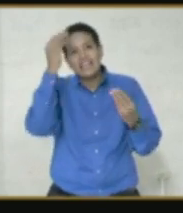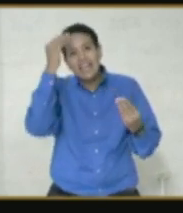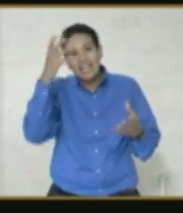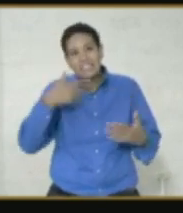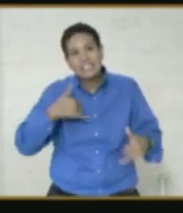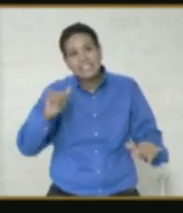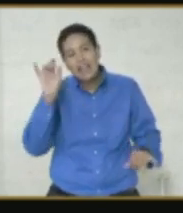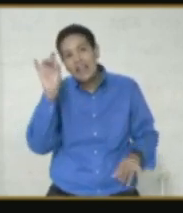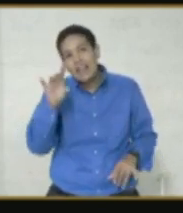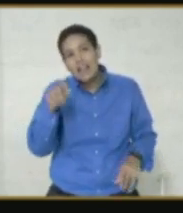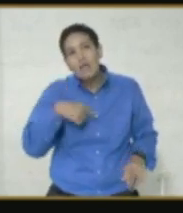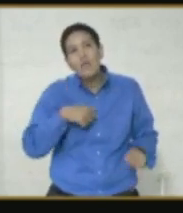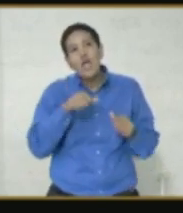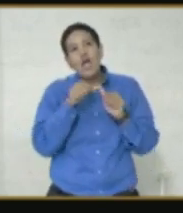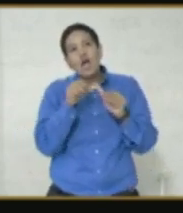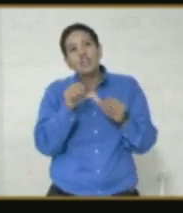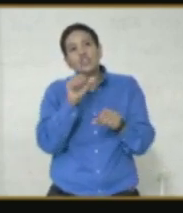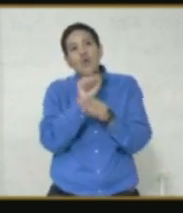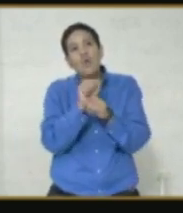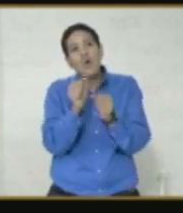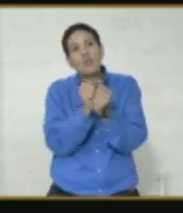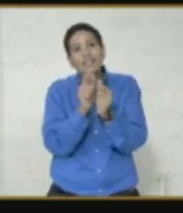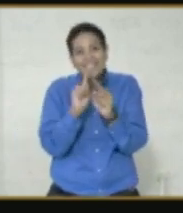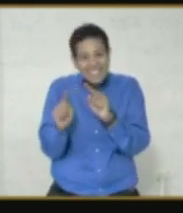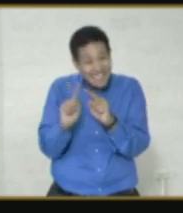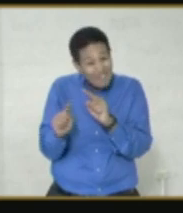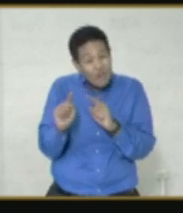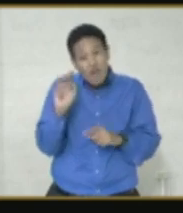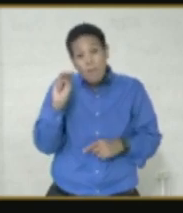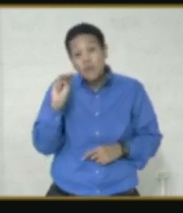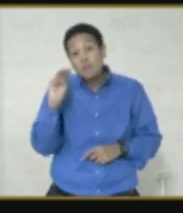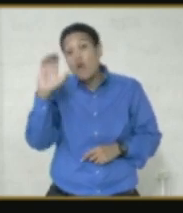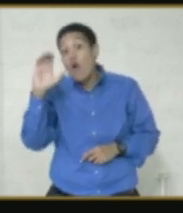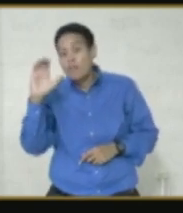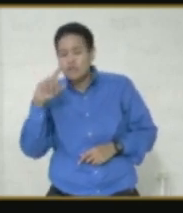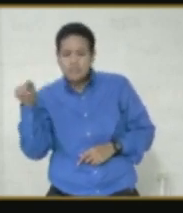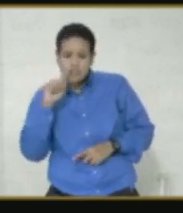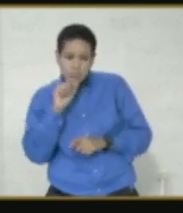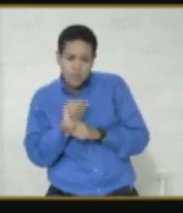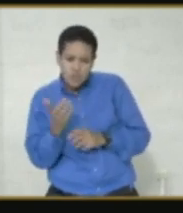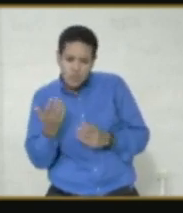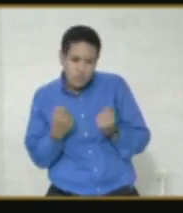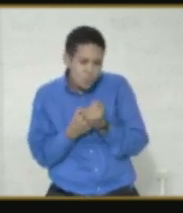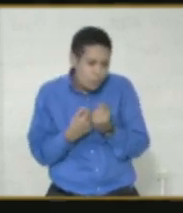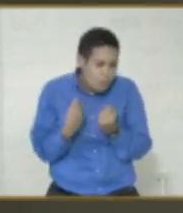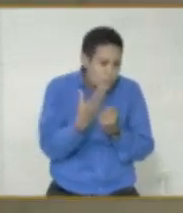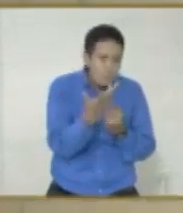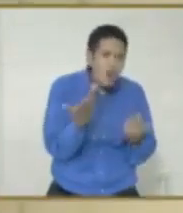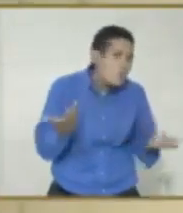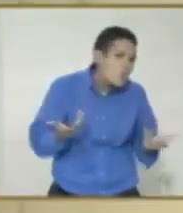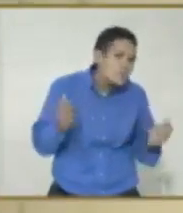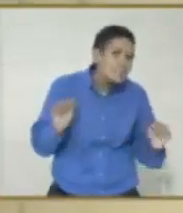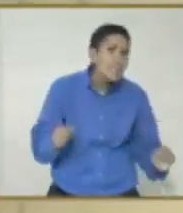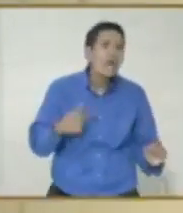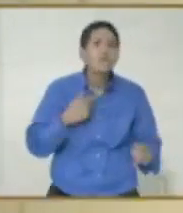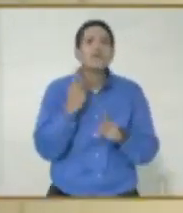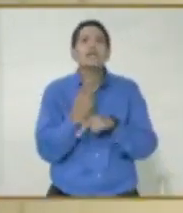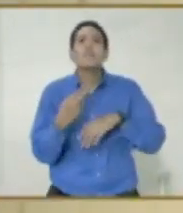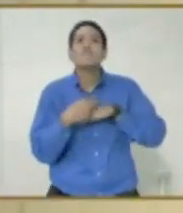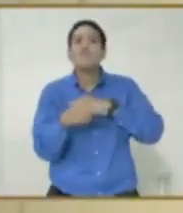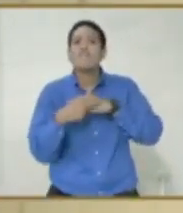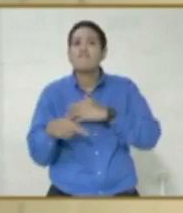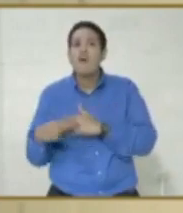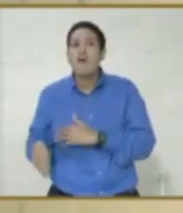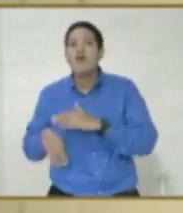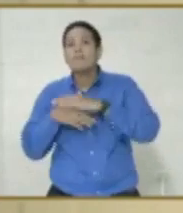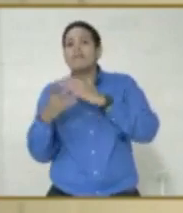continue to work with different municipal corporations to ensure we support what we can. We continue to make referrals based on what our officers will